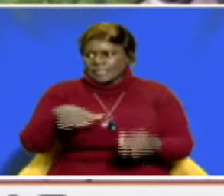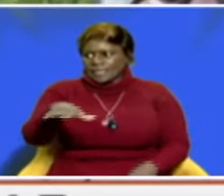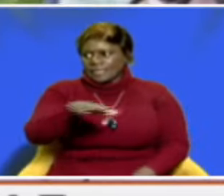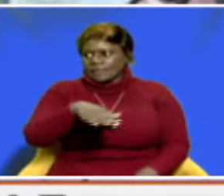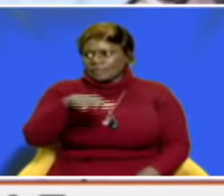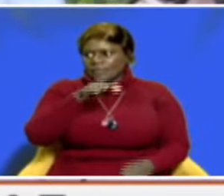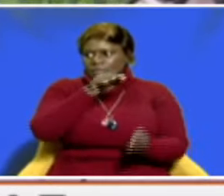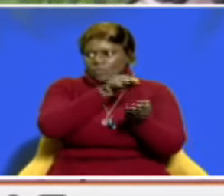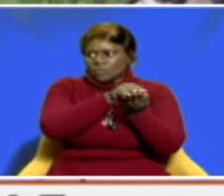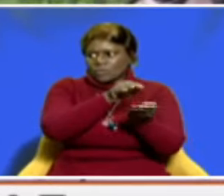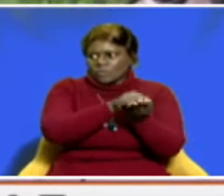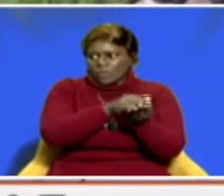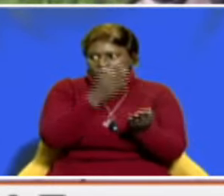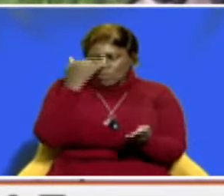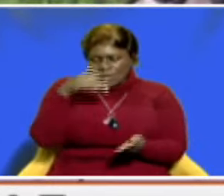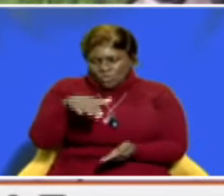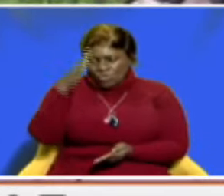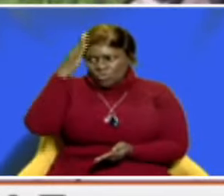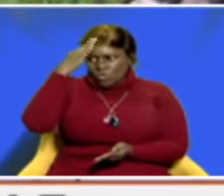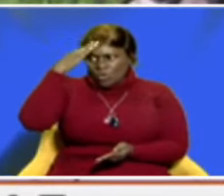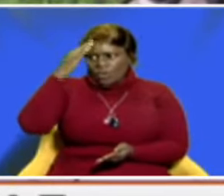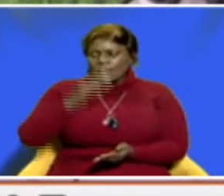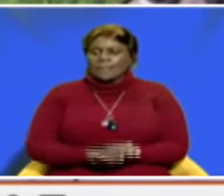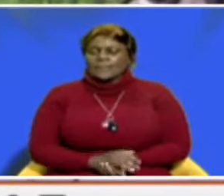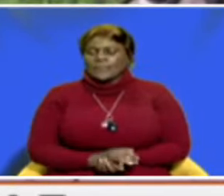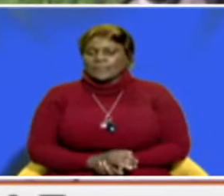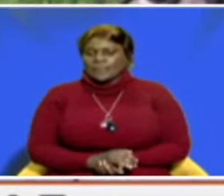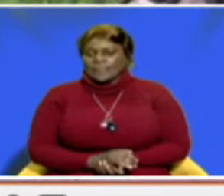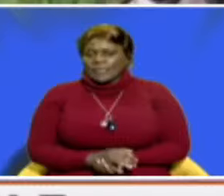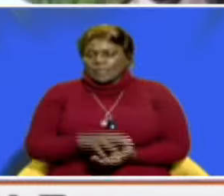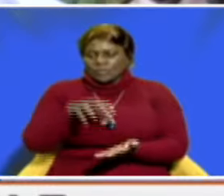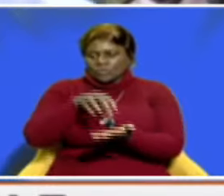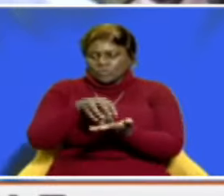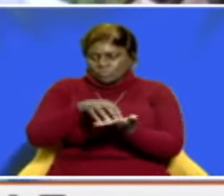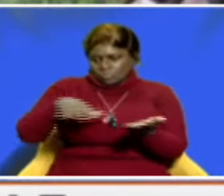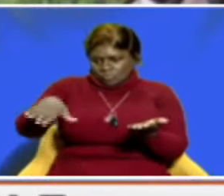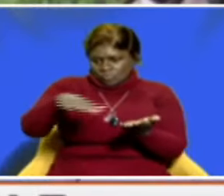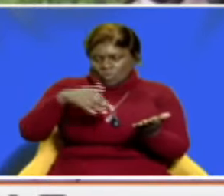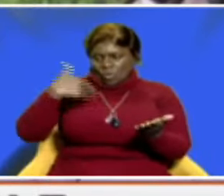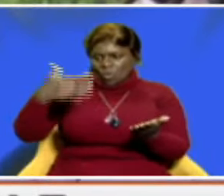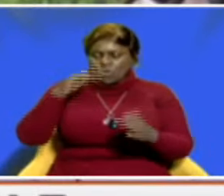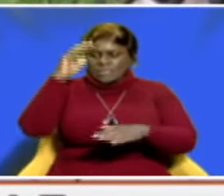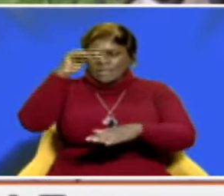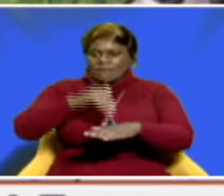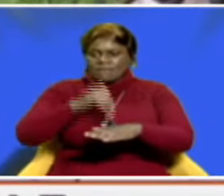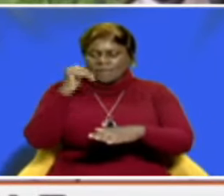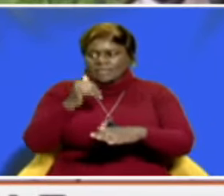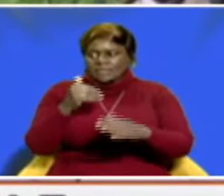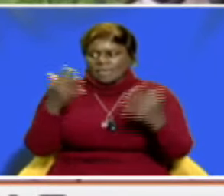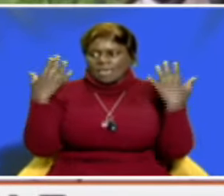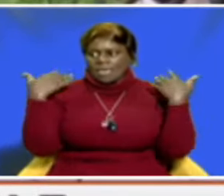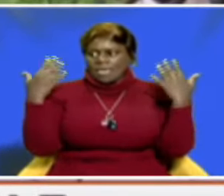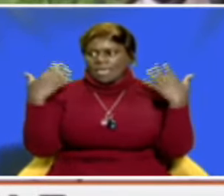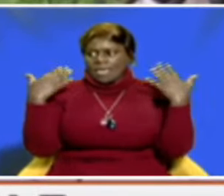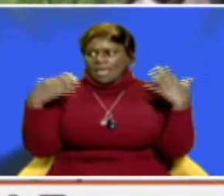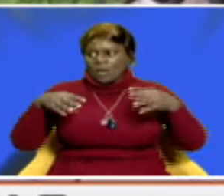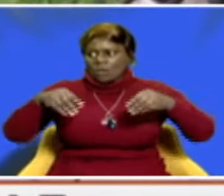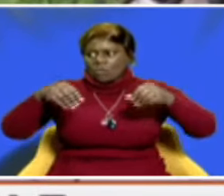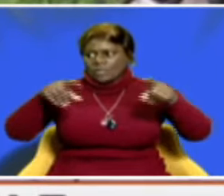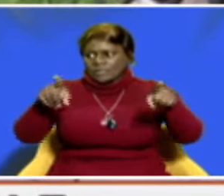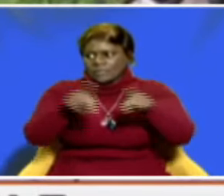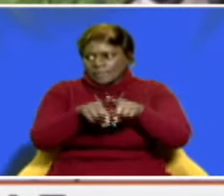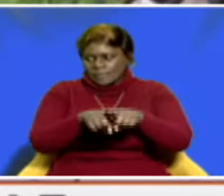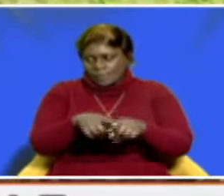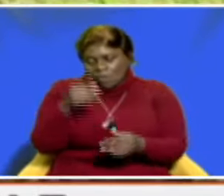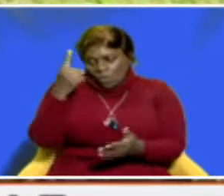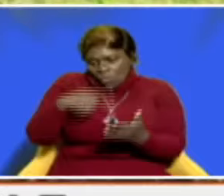environmental conservation, because you know that the condition of the environment will always affect the air quality. And of course,